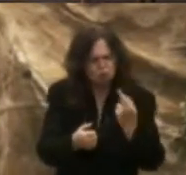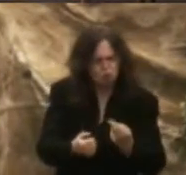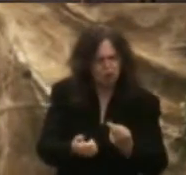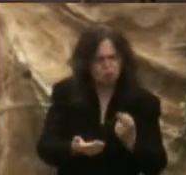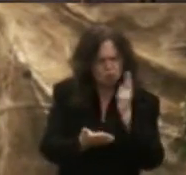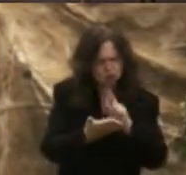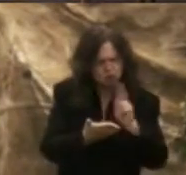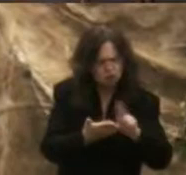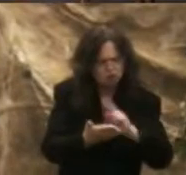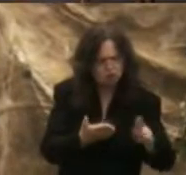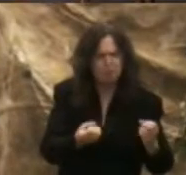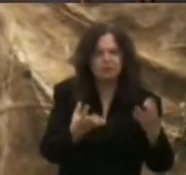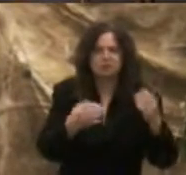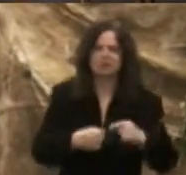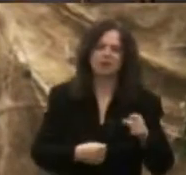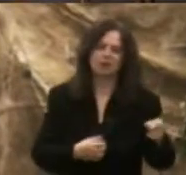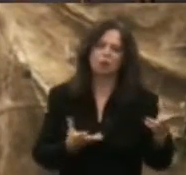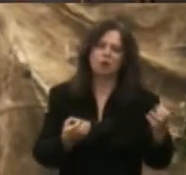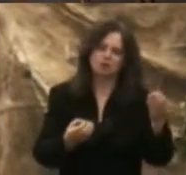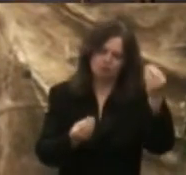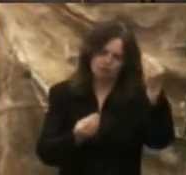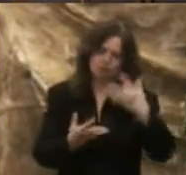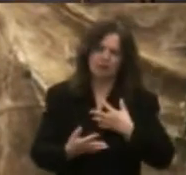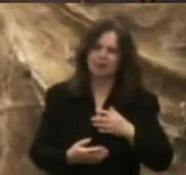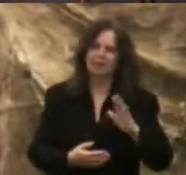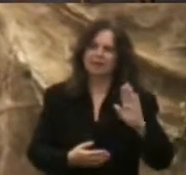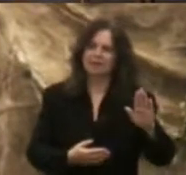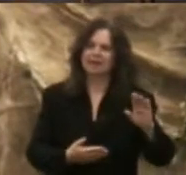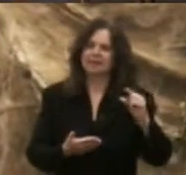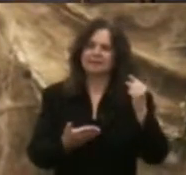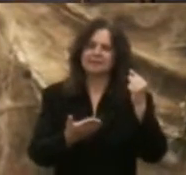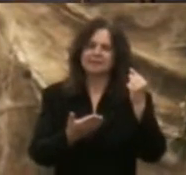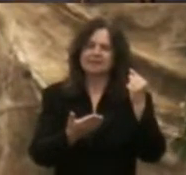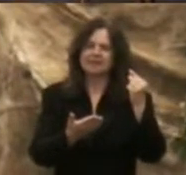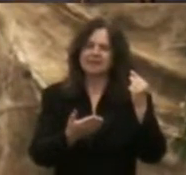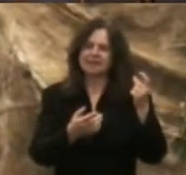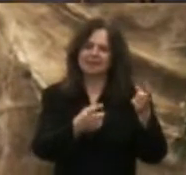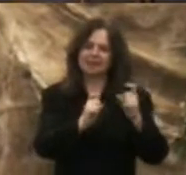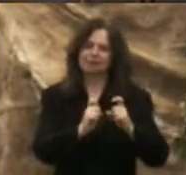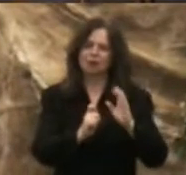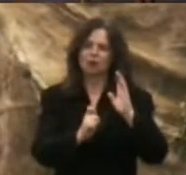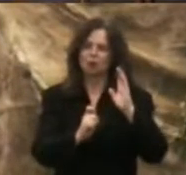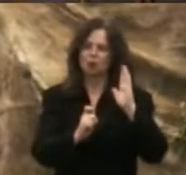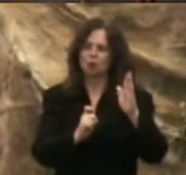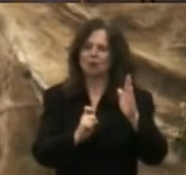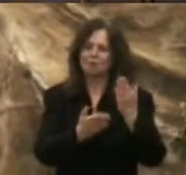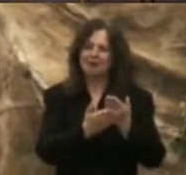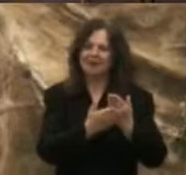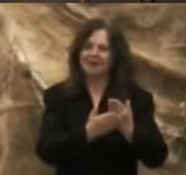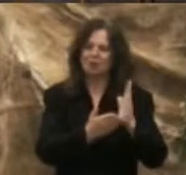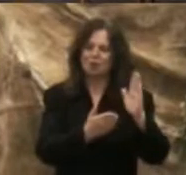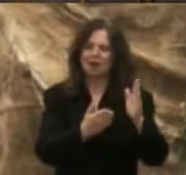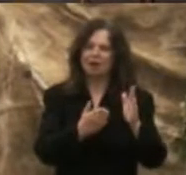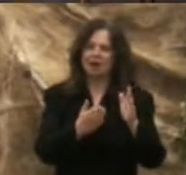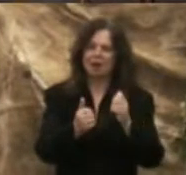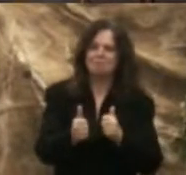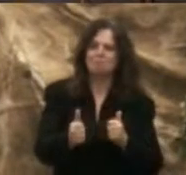know that his gift was going to put us at our goal or over our goal.